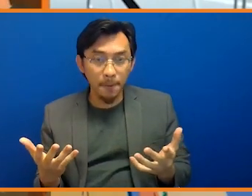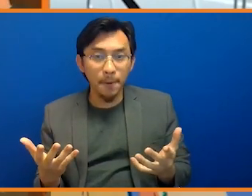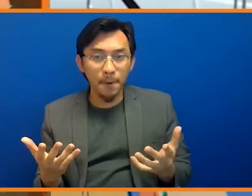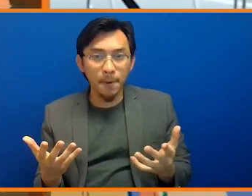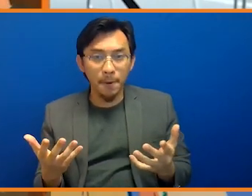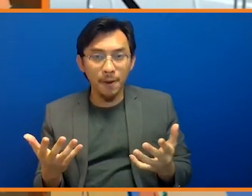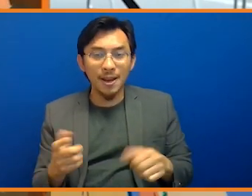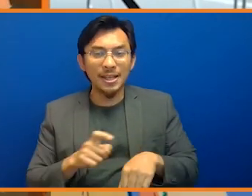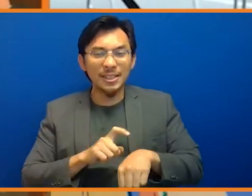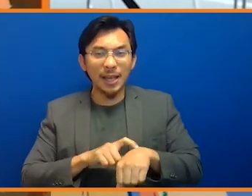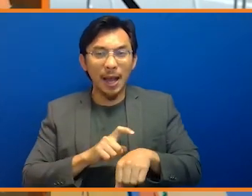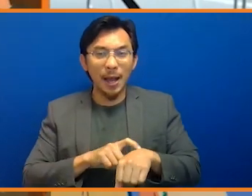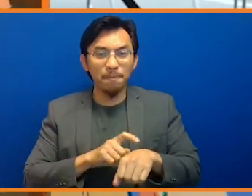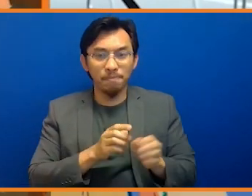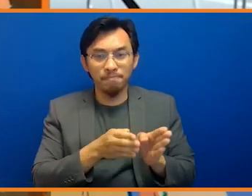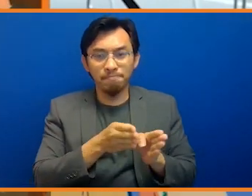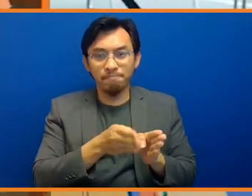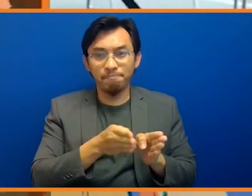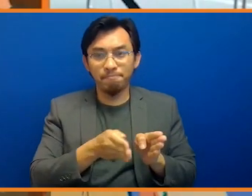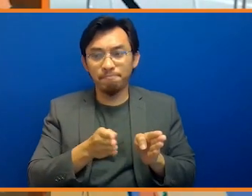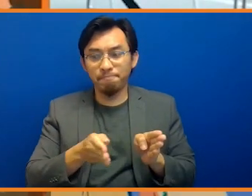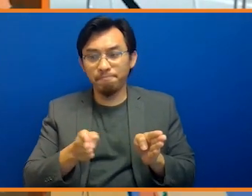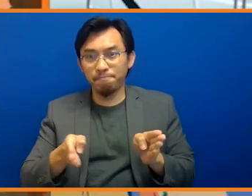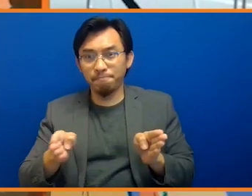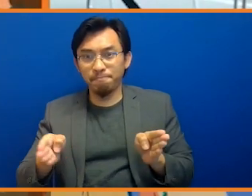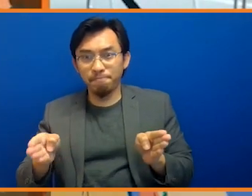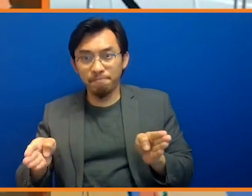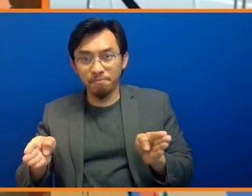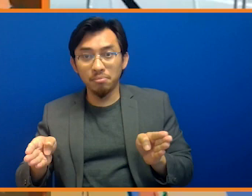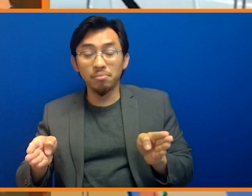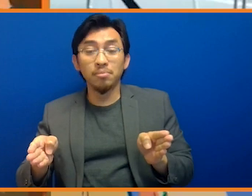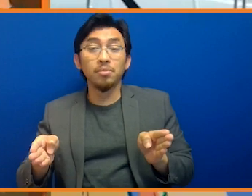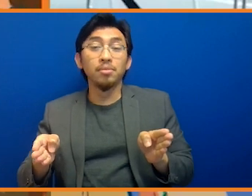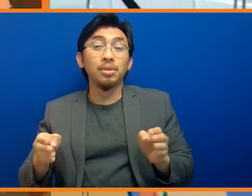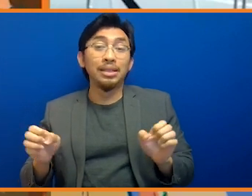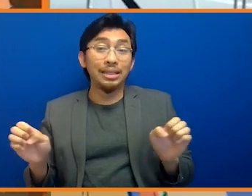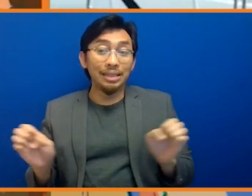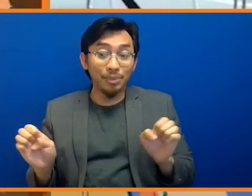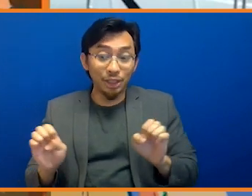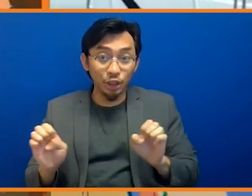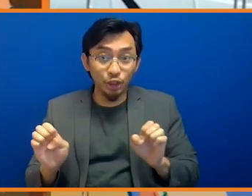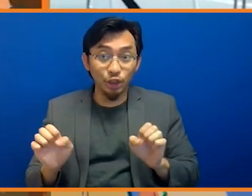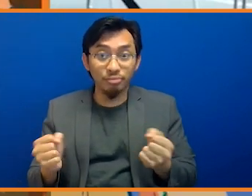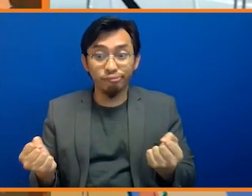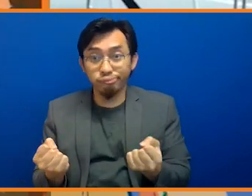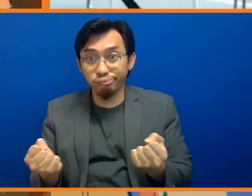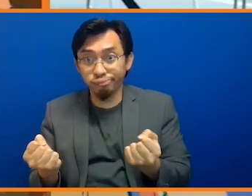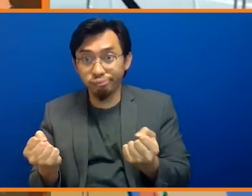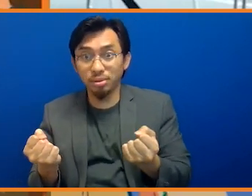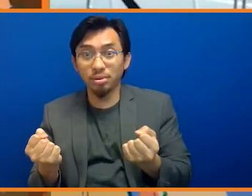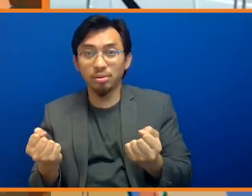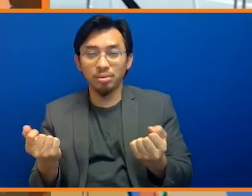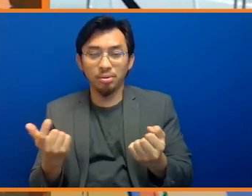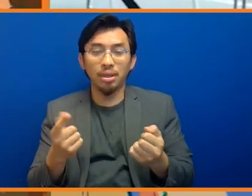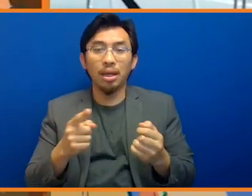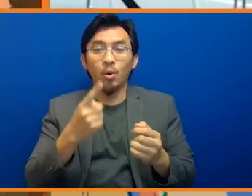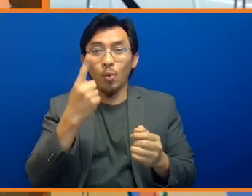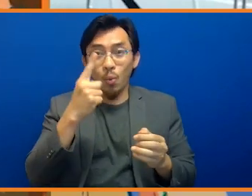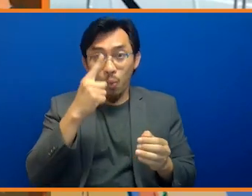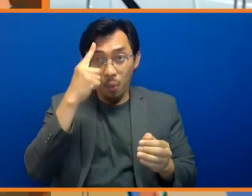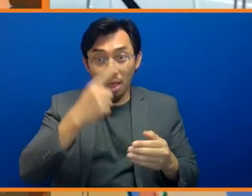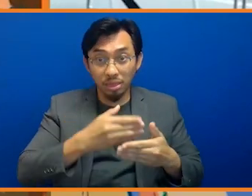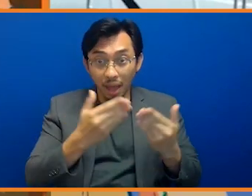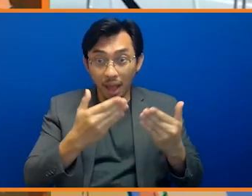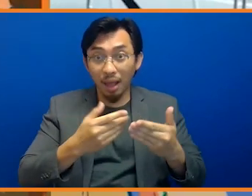the timelines more detail on during the event and the emergency response, like day by day, yeah,